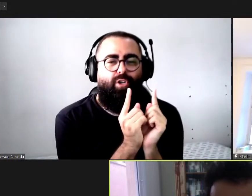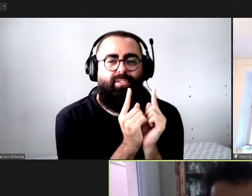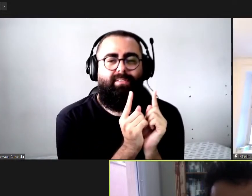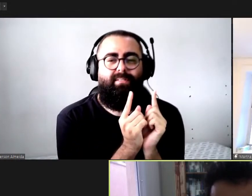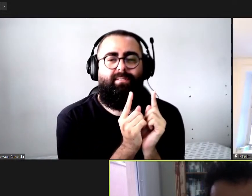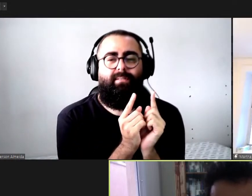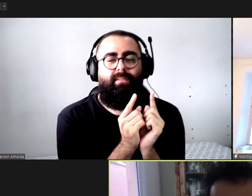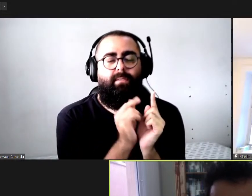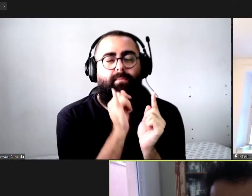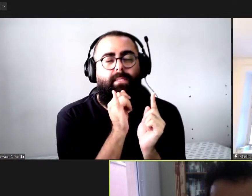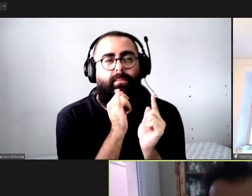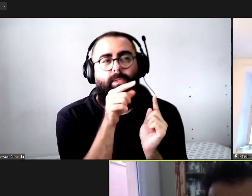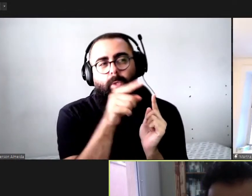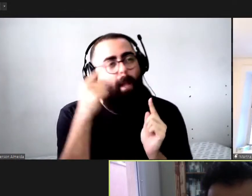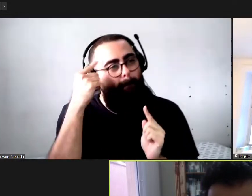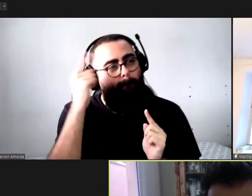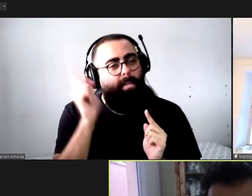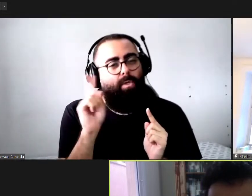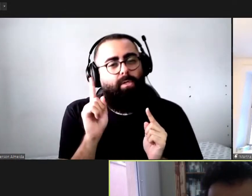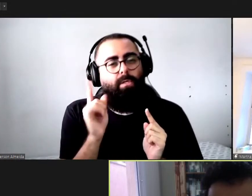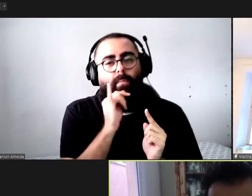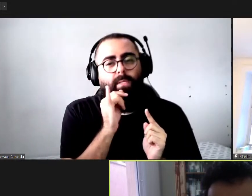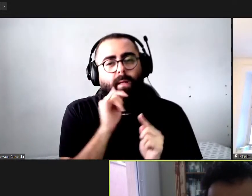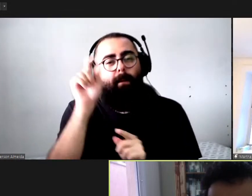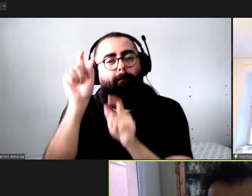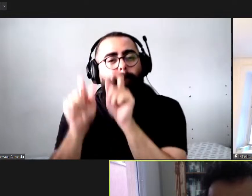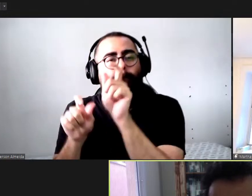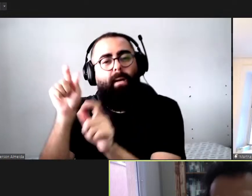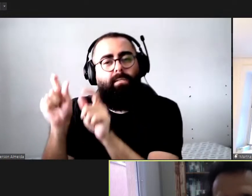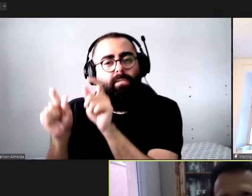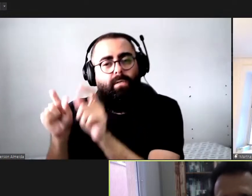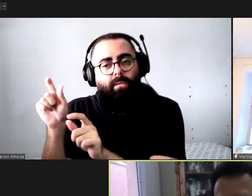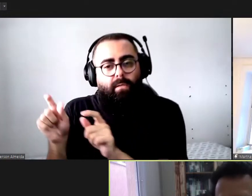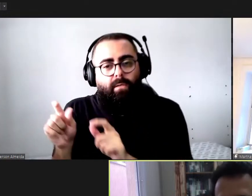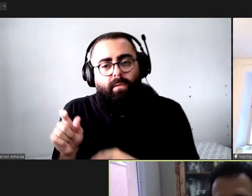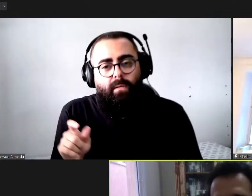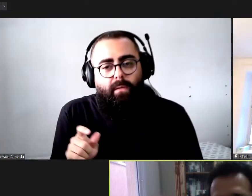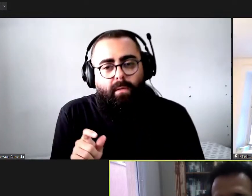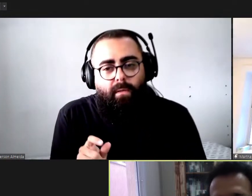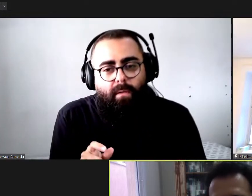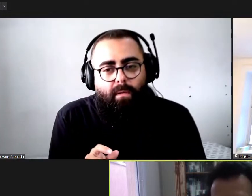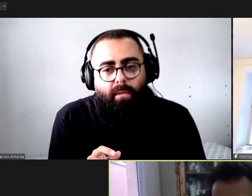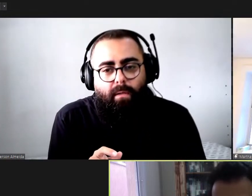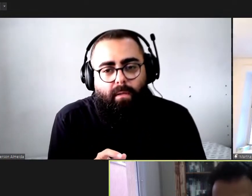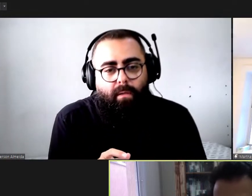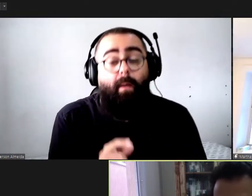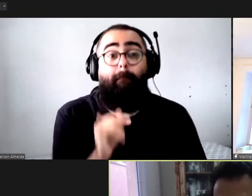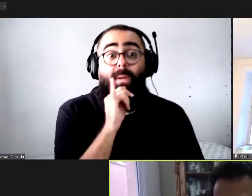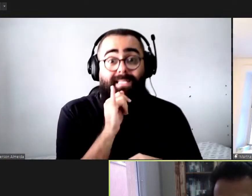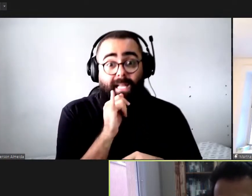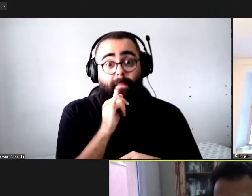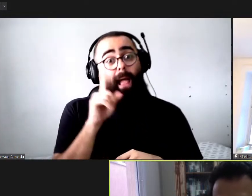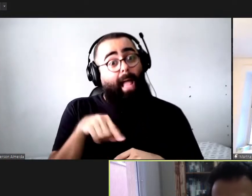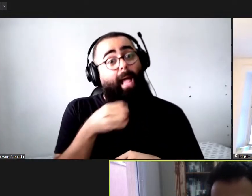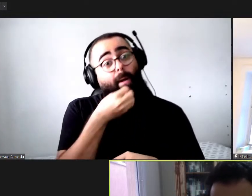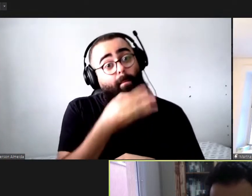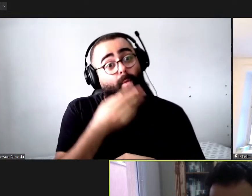about using participants that normally use a lot of the hands to talk, instead